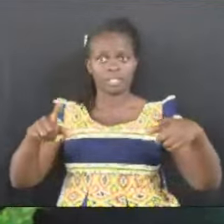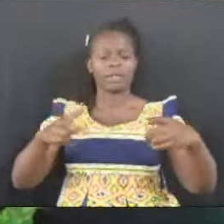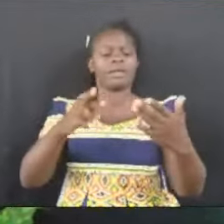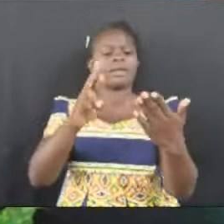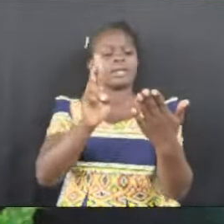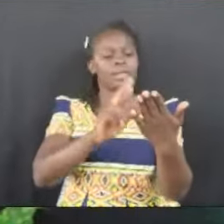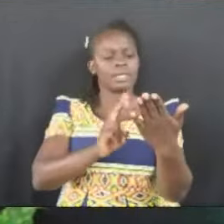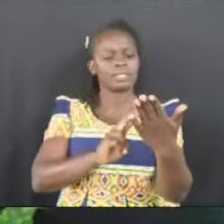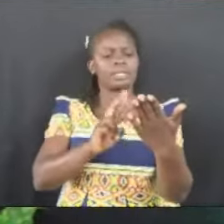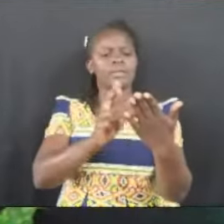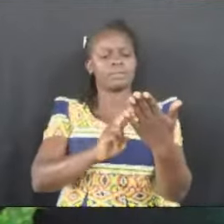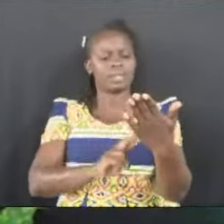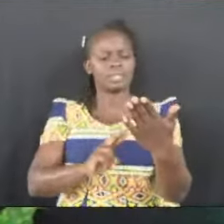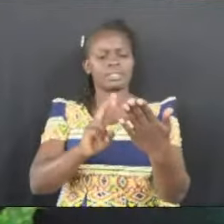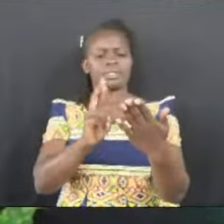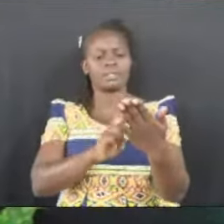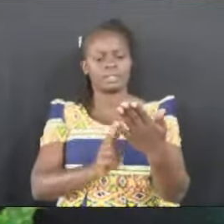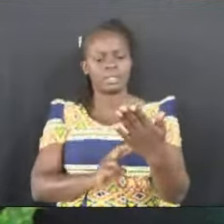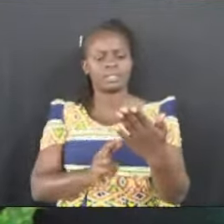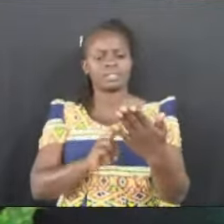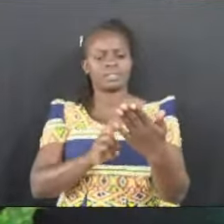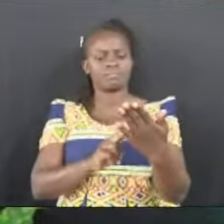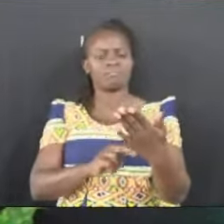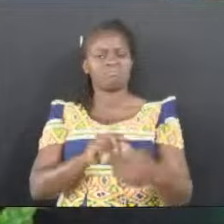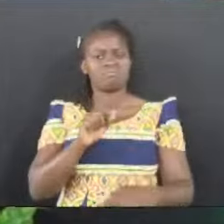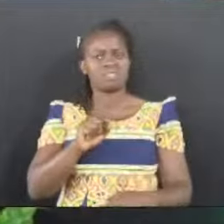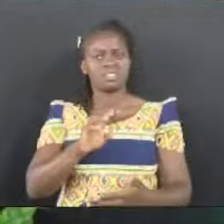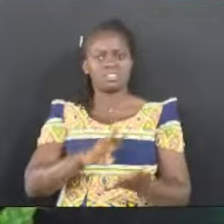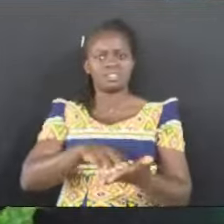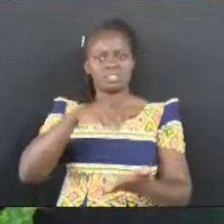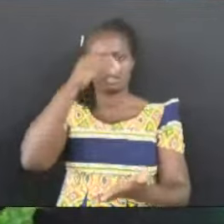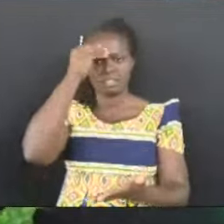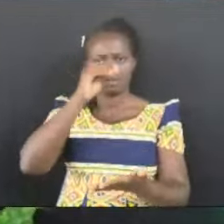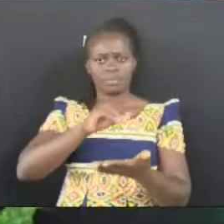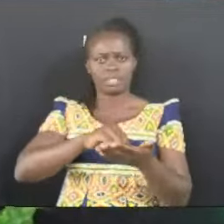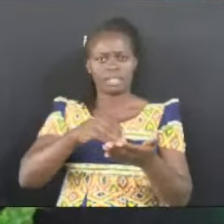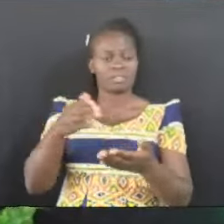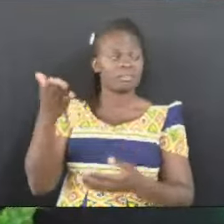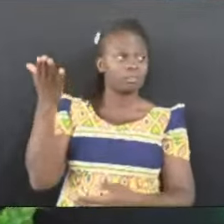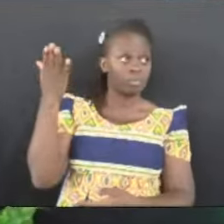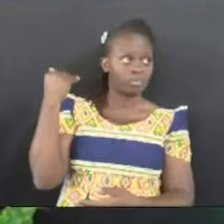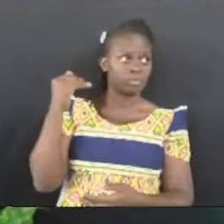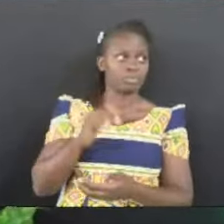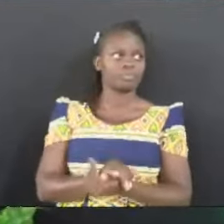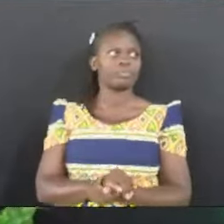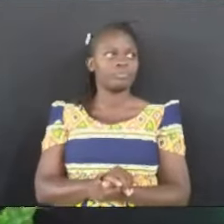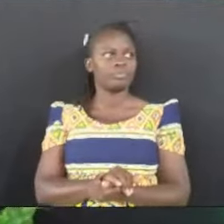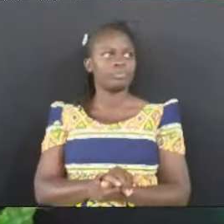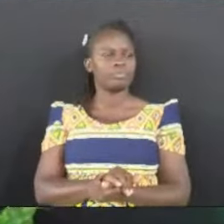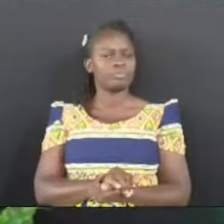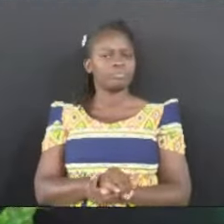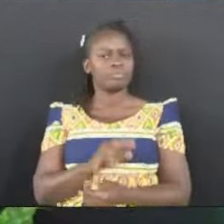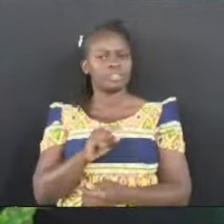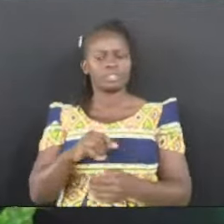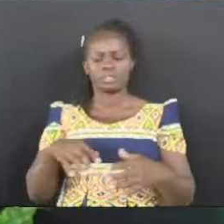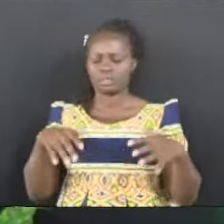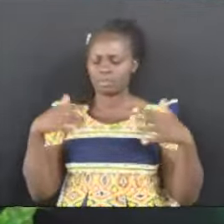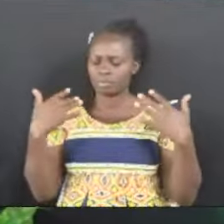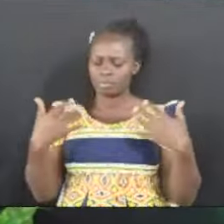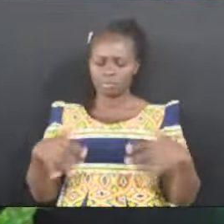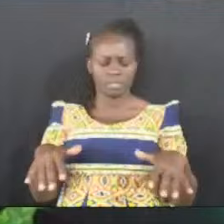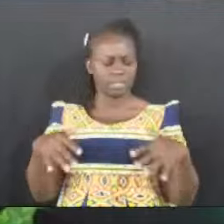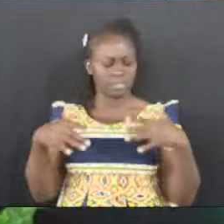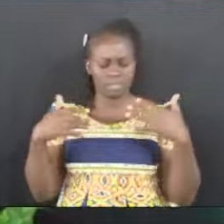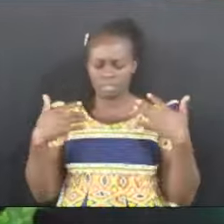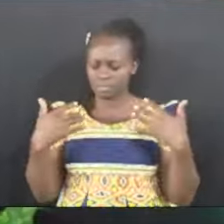the scripture. In any event, it was just wonderful. Probably